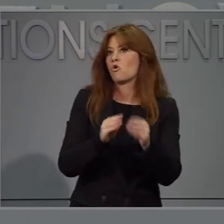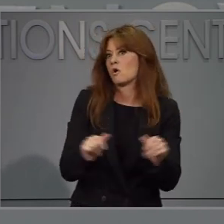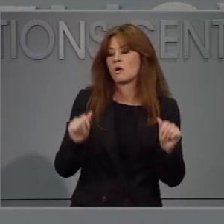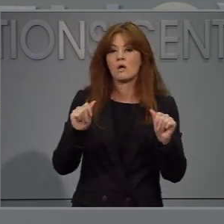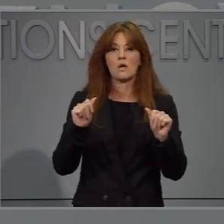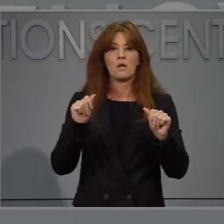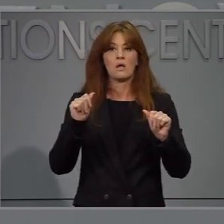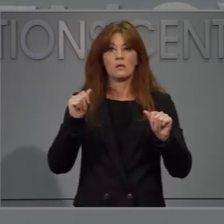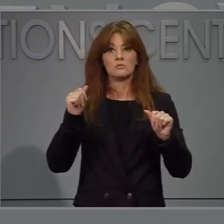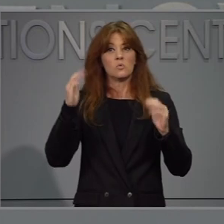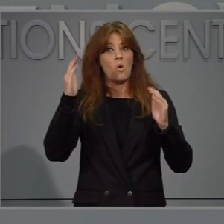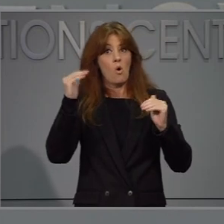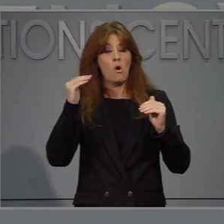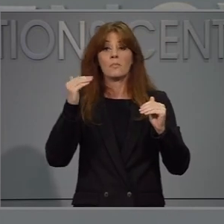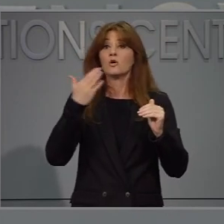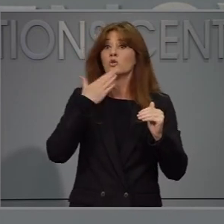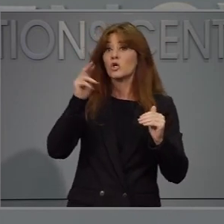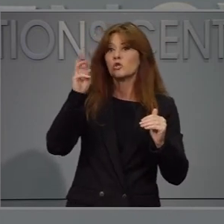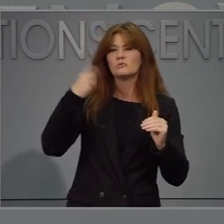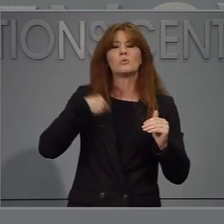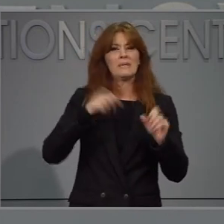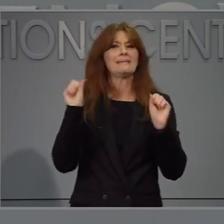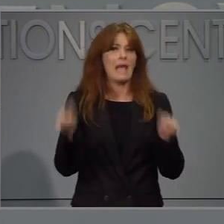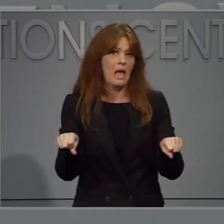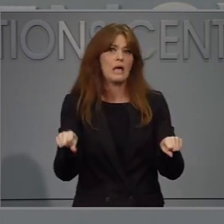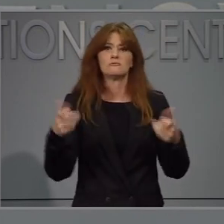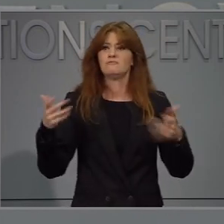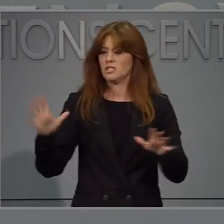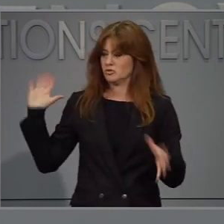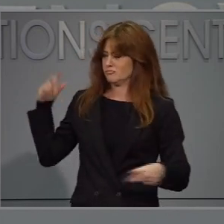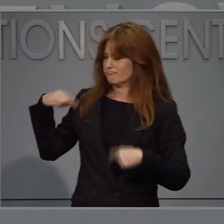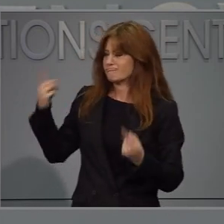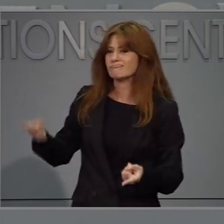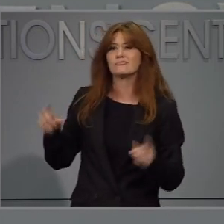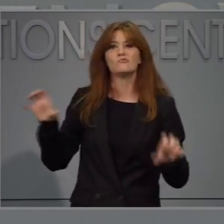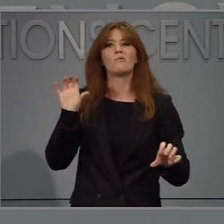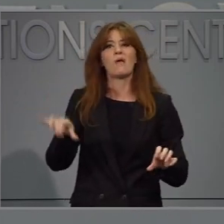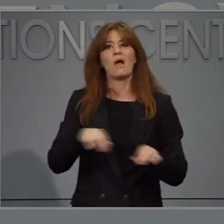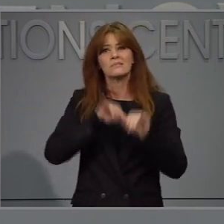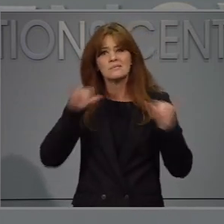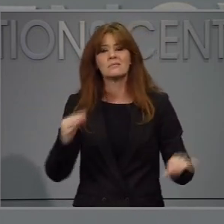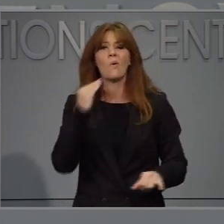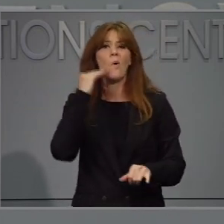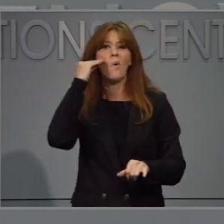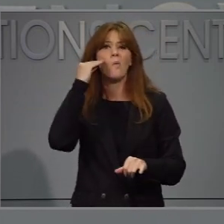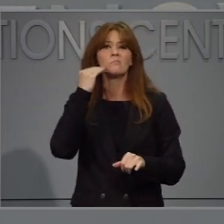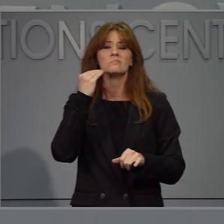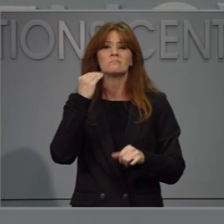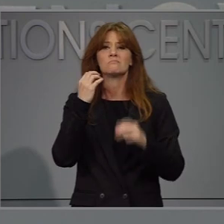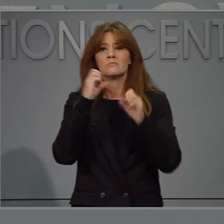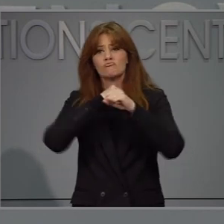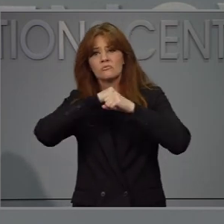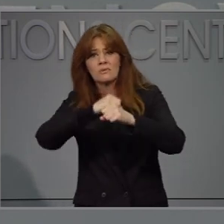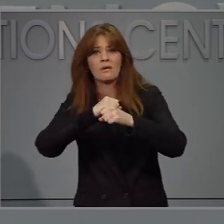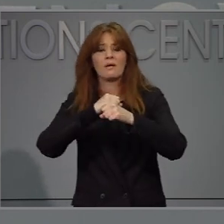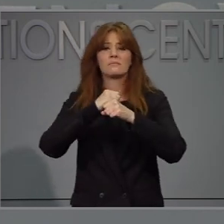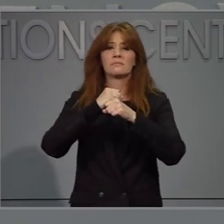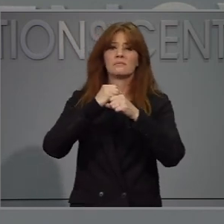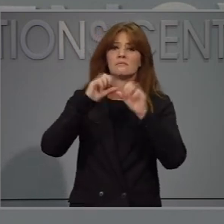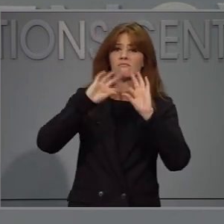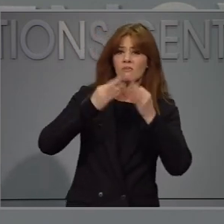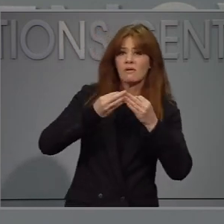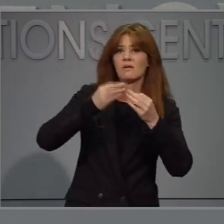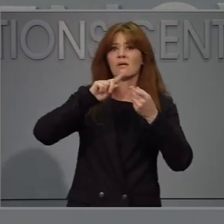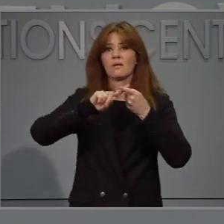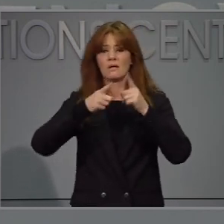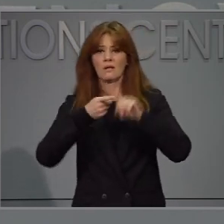we know we can do this. We know how to stay home, to protect our loved ones and the community, and we know by doing this, it'll